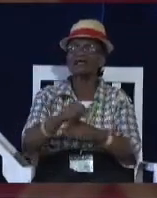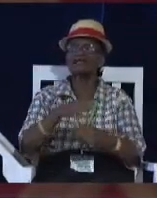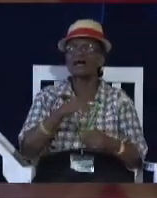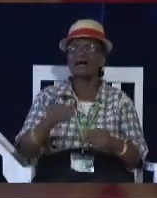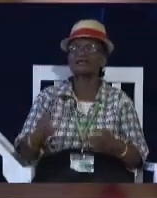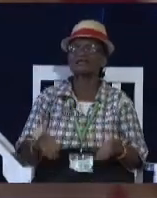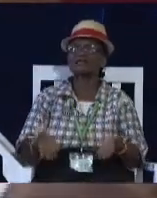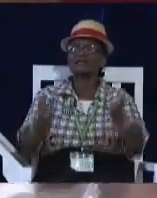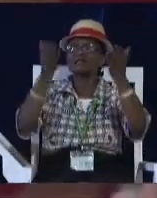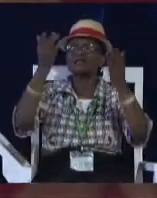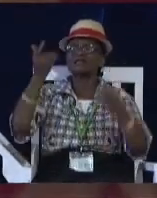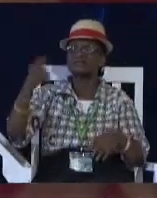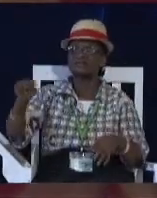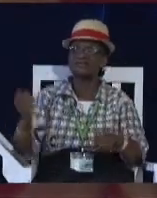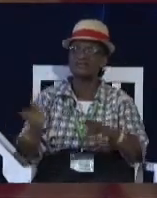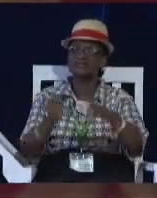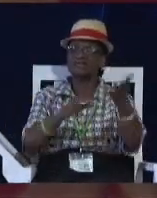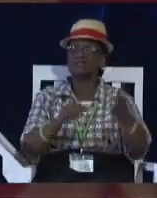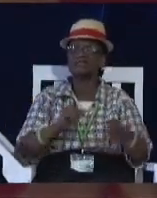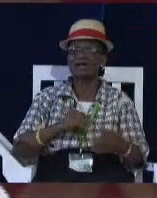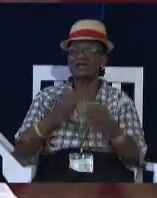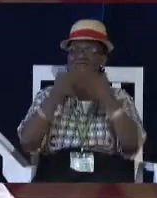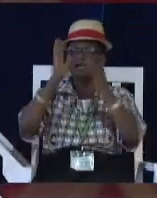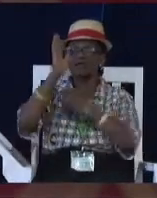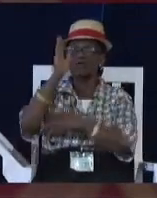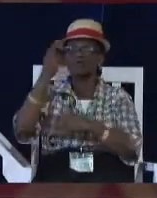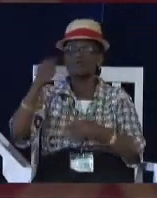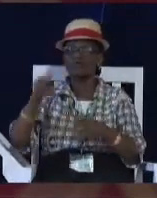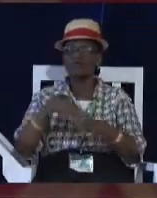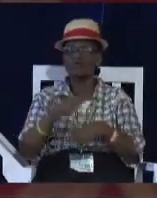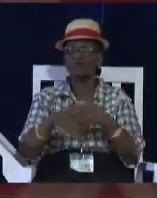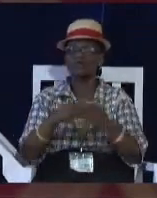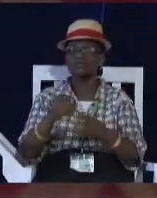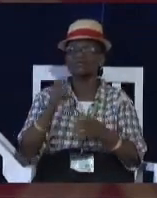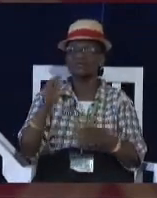I thank God for all the testimonies we had tonight.